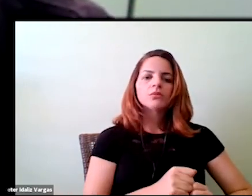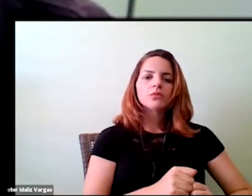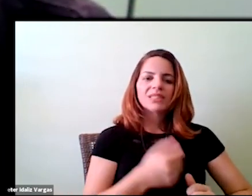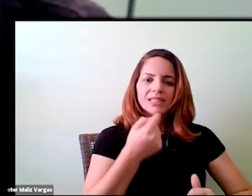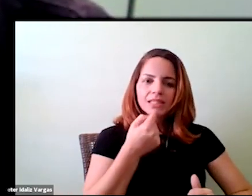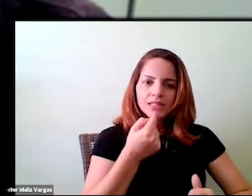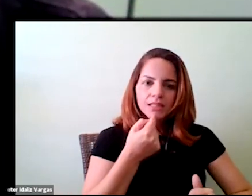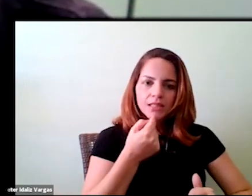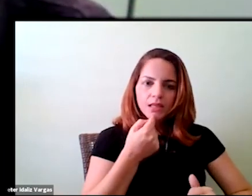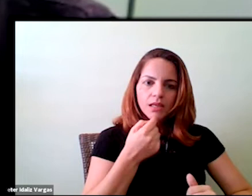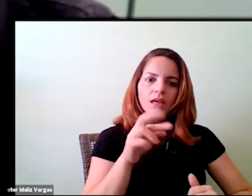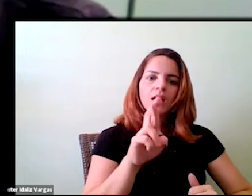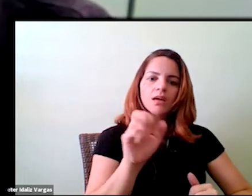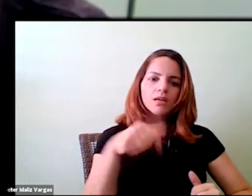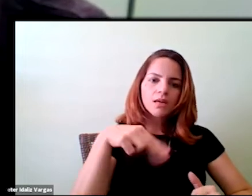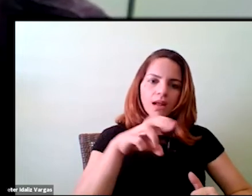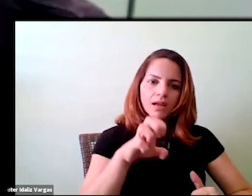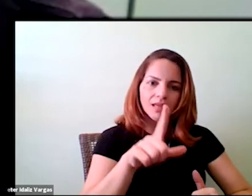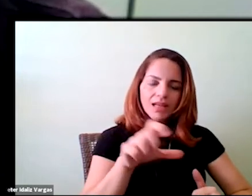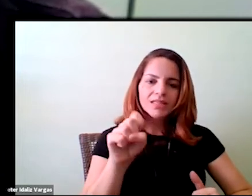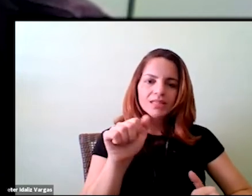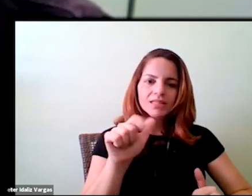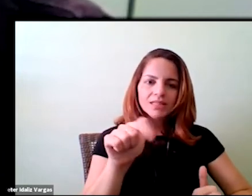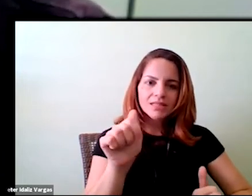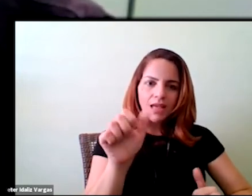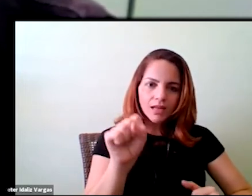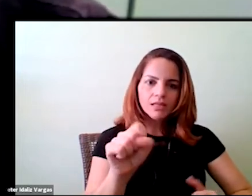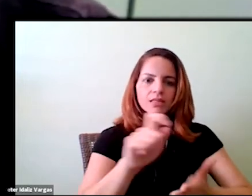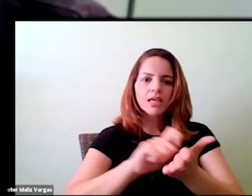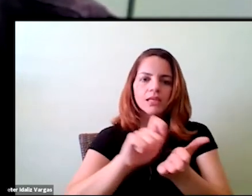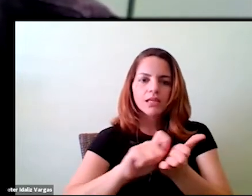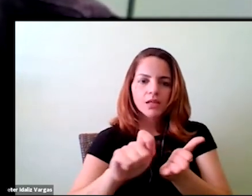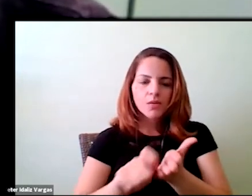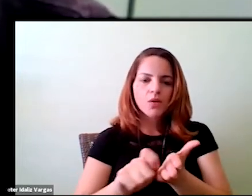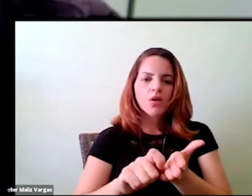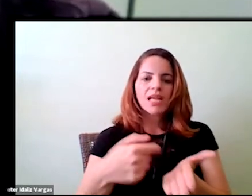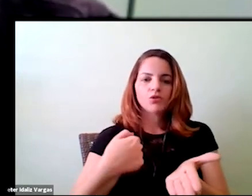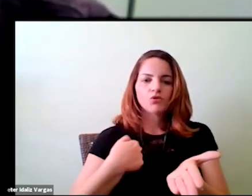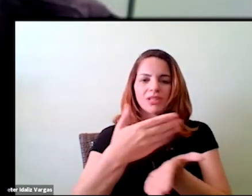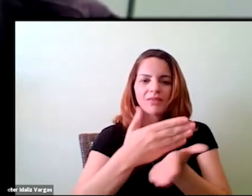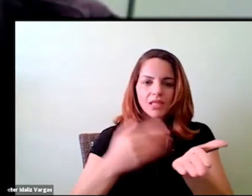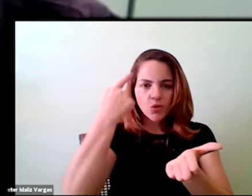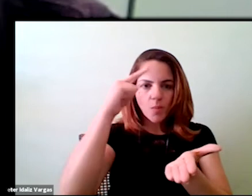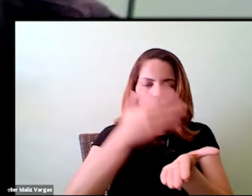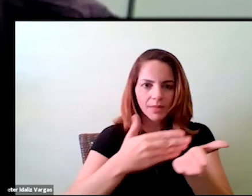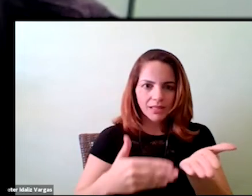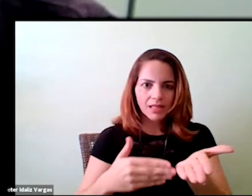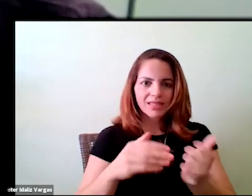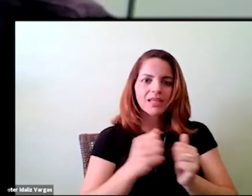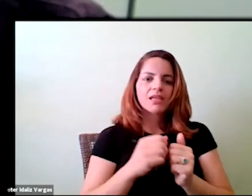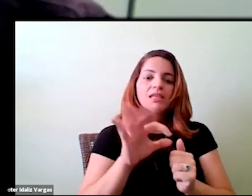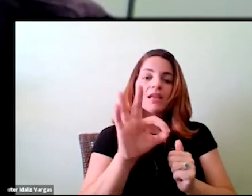the self split in half. And the X factor is where we might discover our levels of resistance to the body's